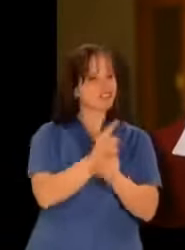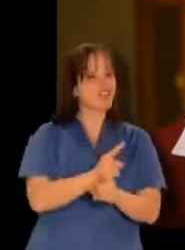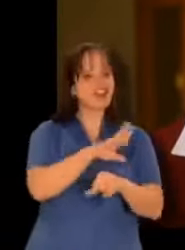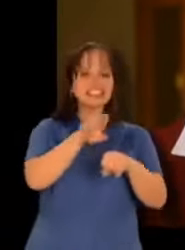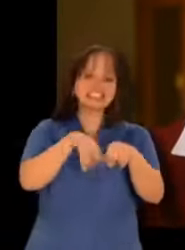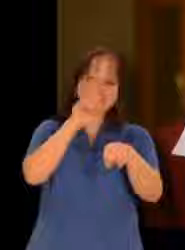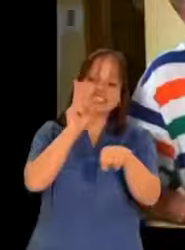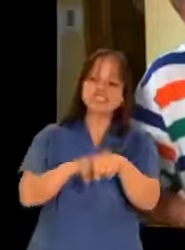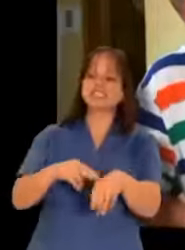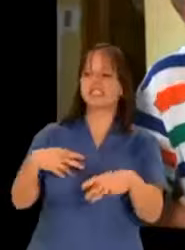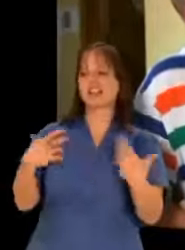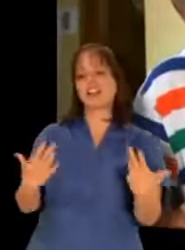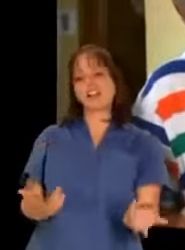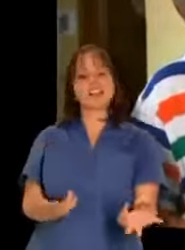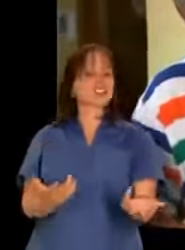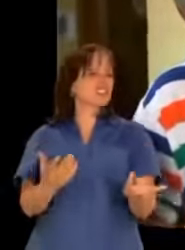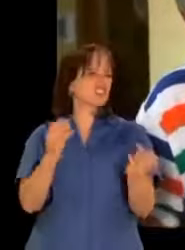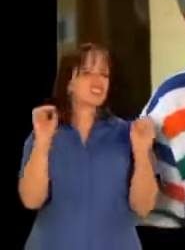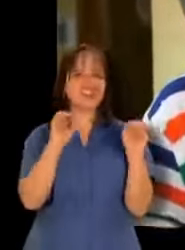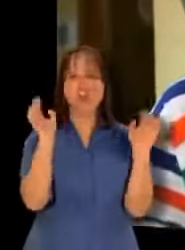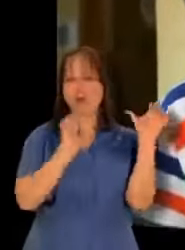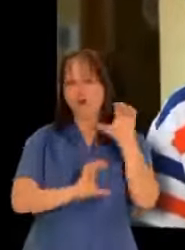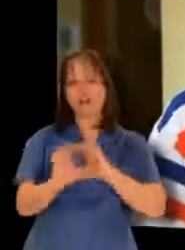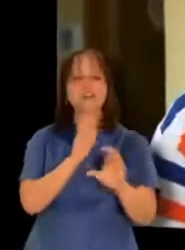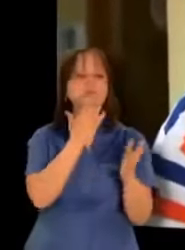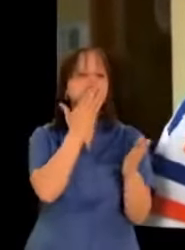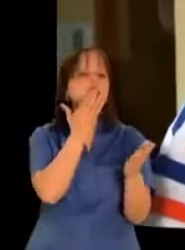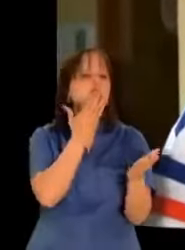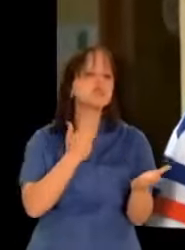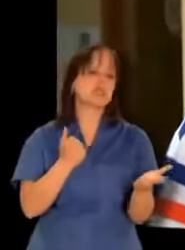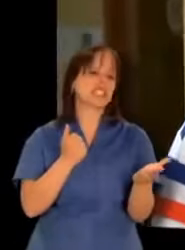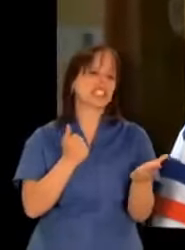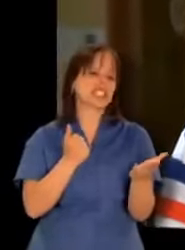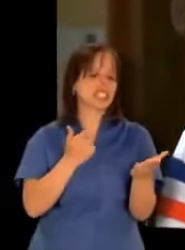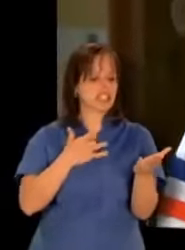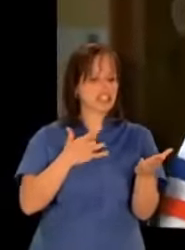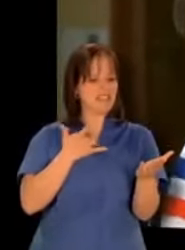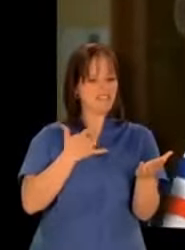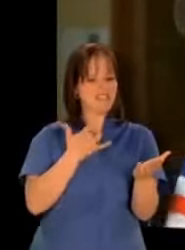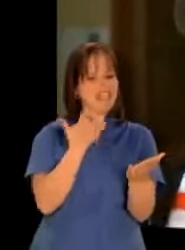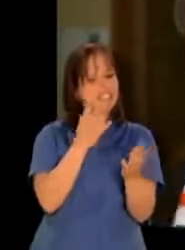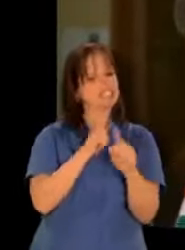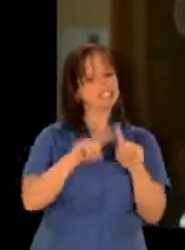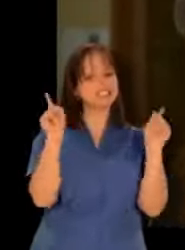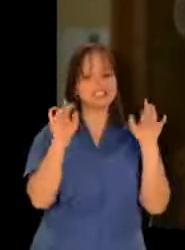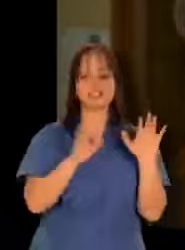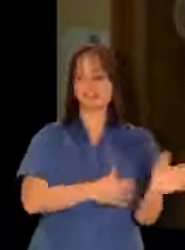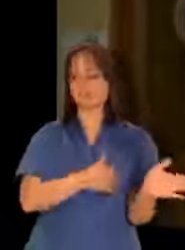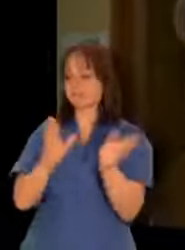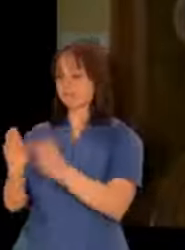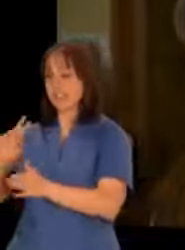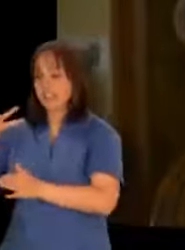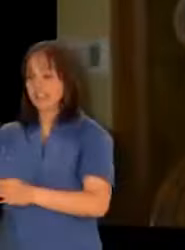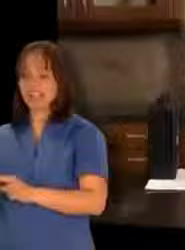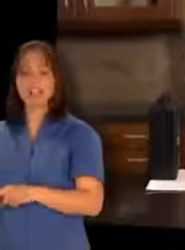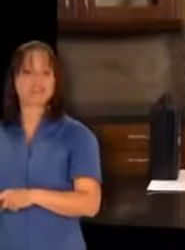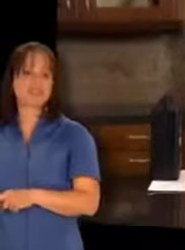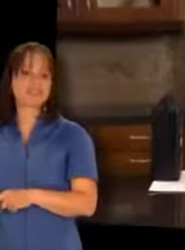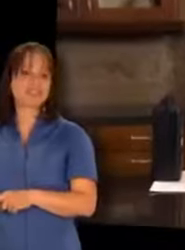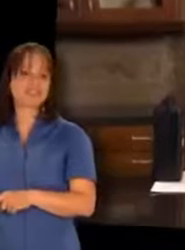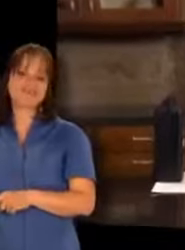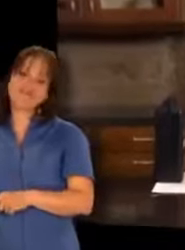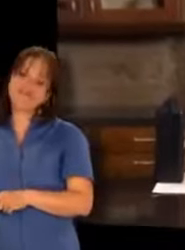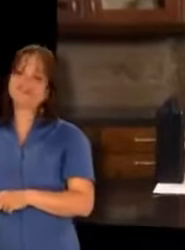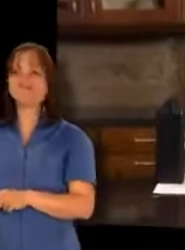was natural and no pesticides, and it was sweet. Even the texture's a little different. And the second one, you guys, because guess what? You